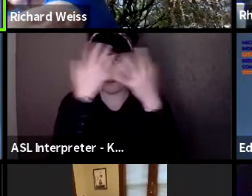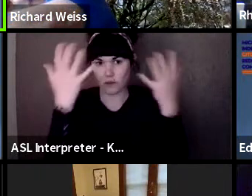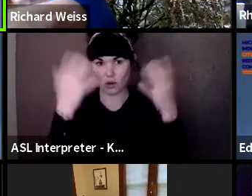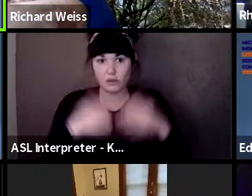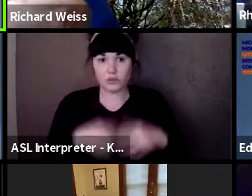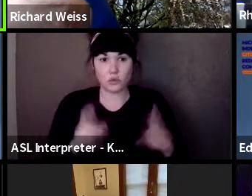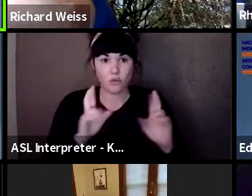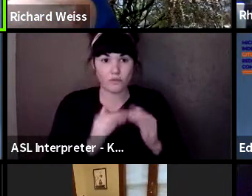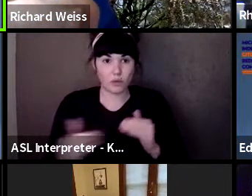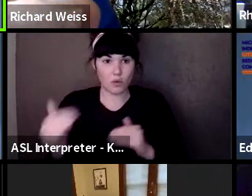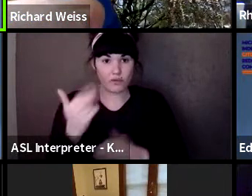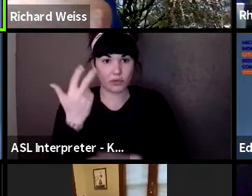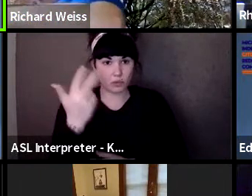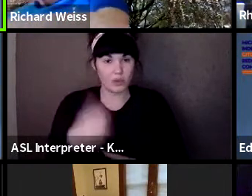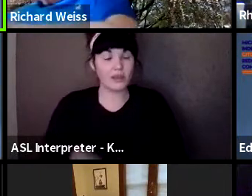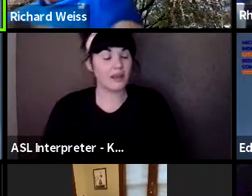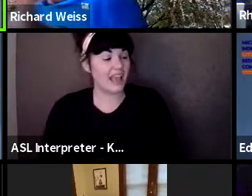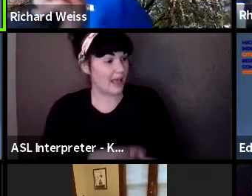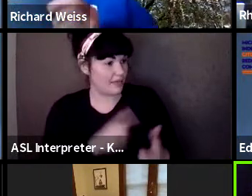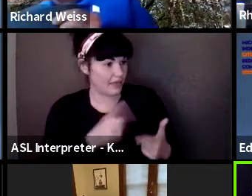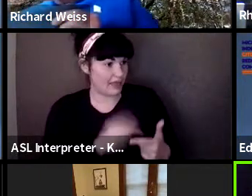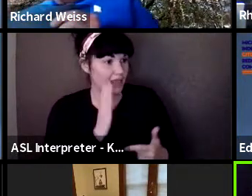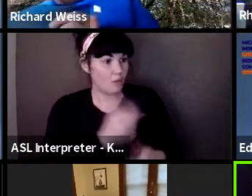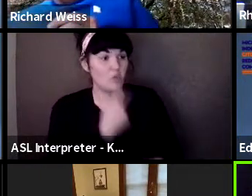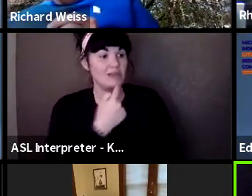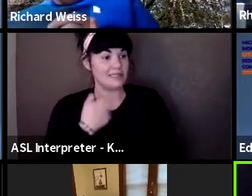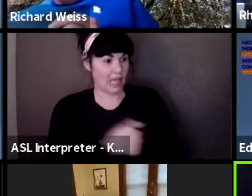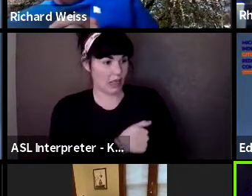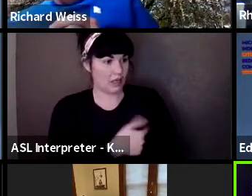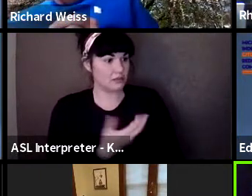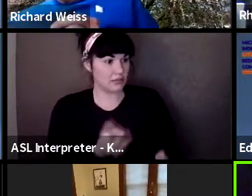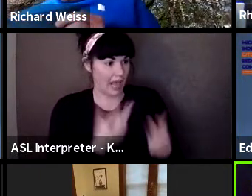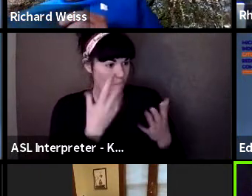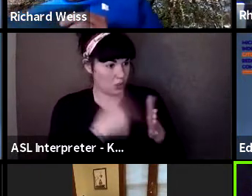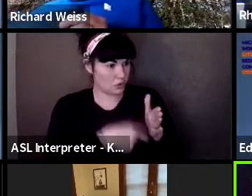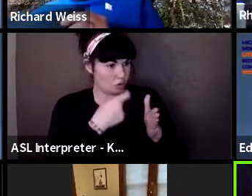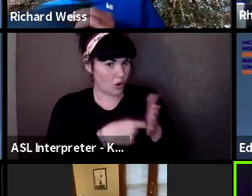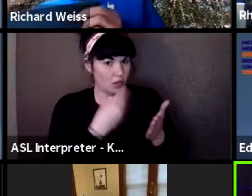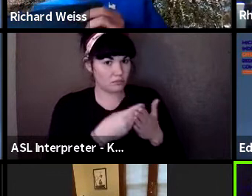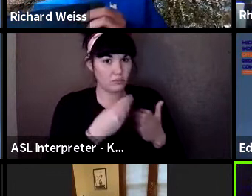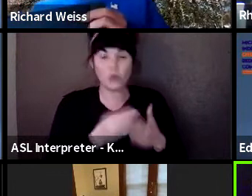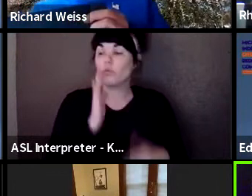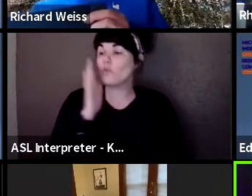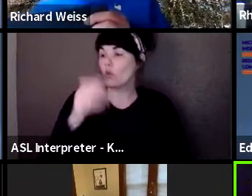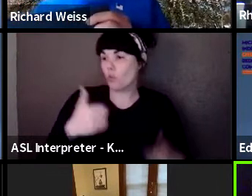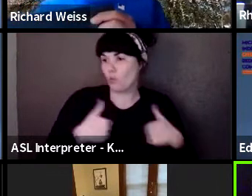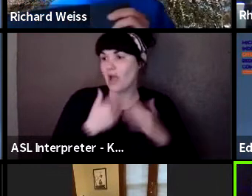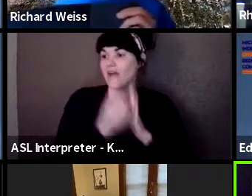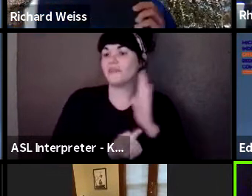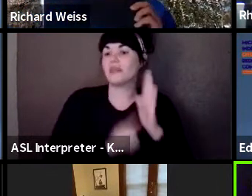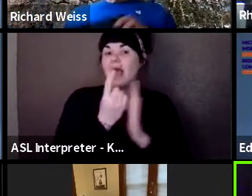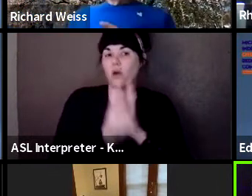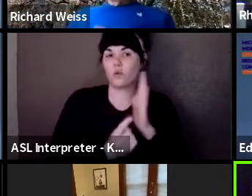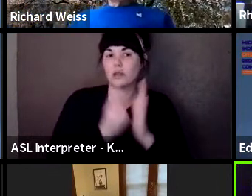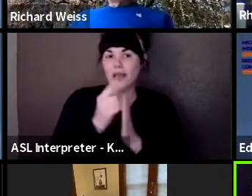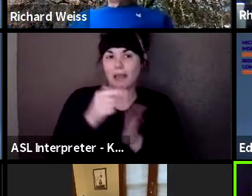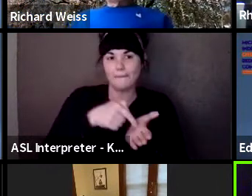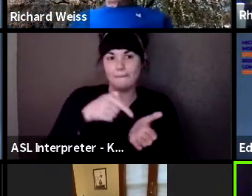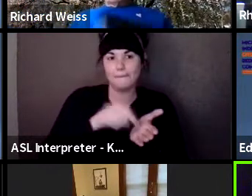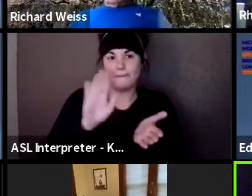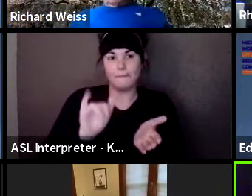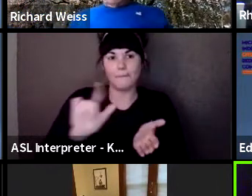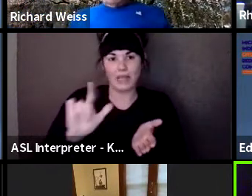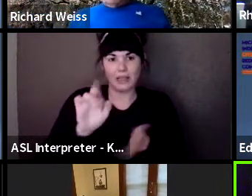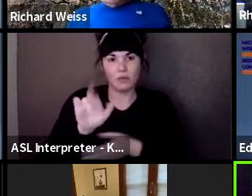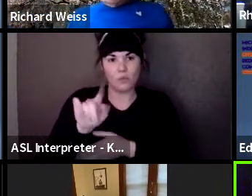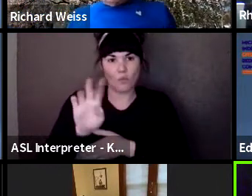with dollar amounts to provide the service. Well, they'll have the hourly billing rate that we'll be able to compare again to see